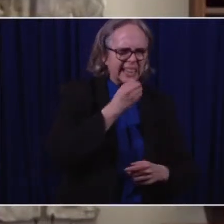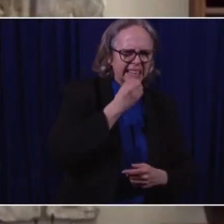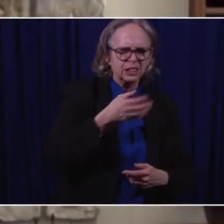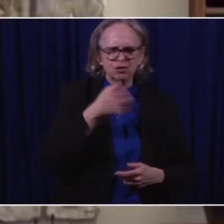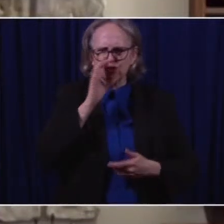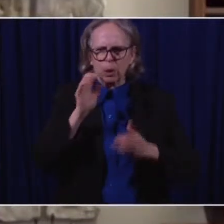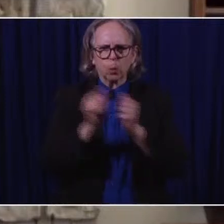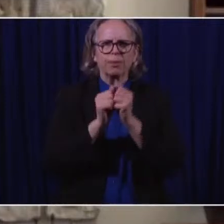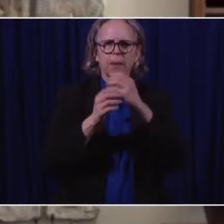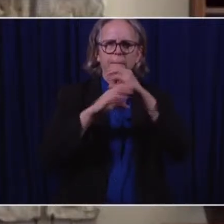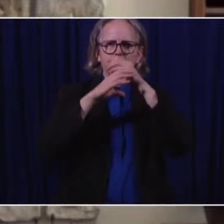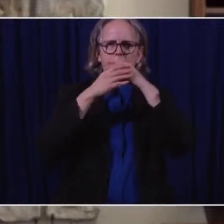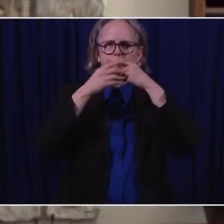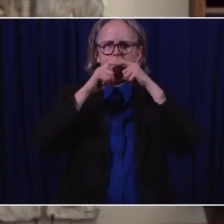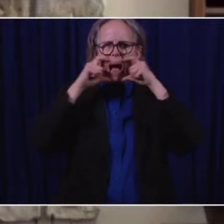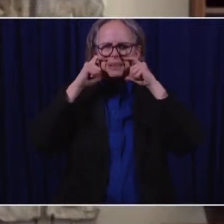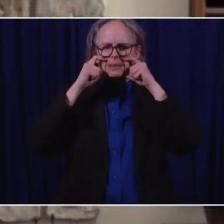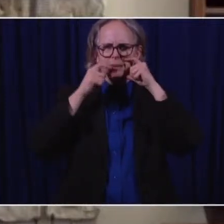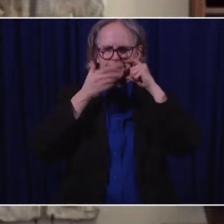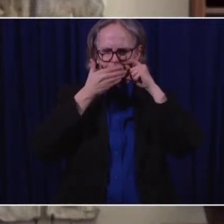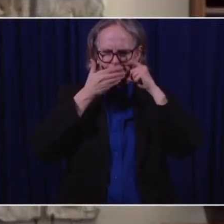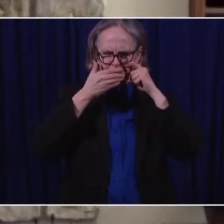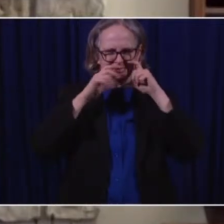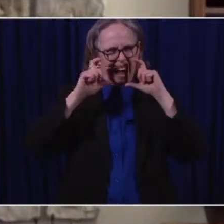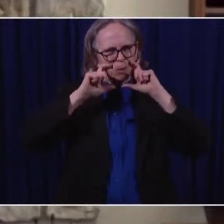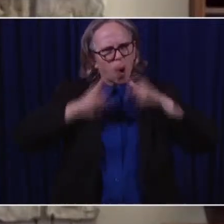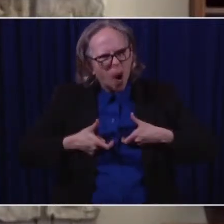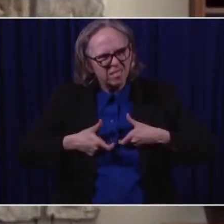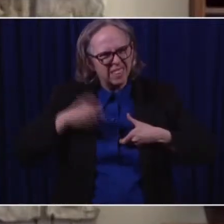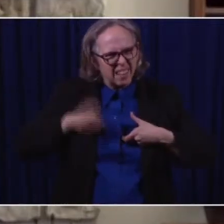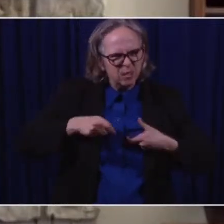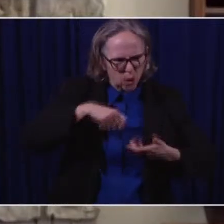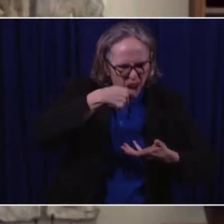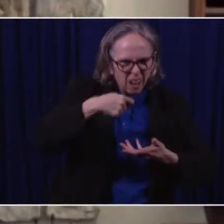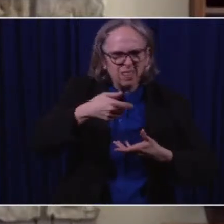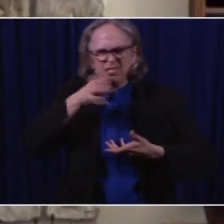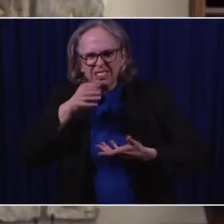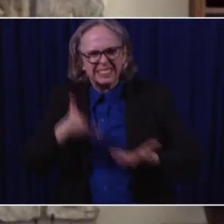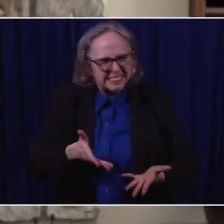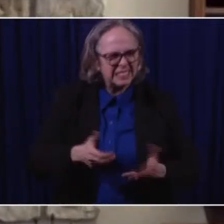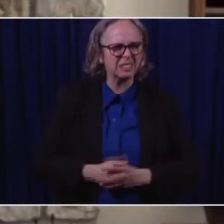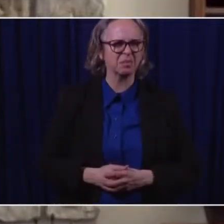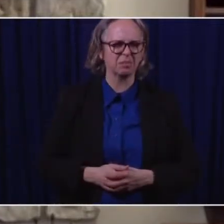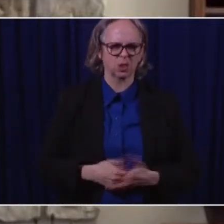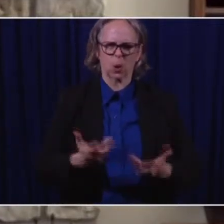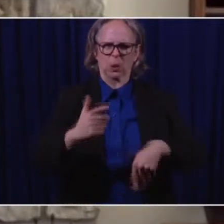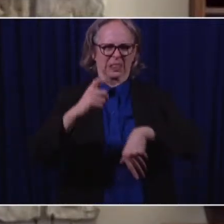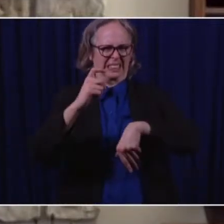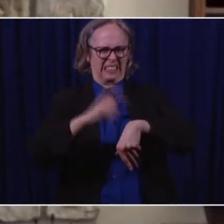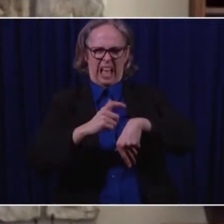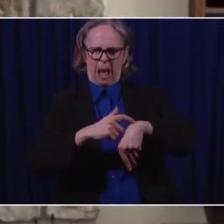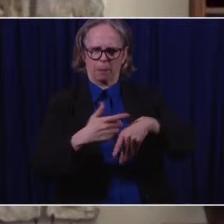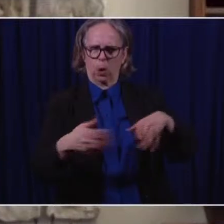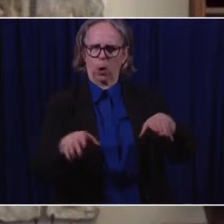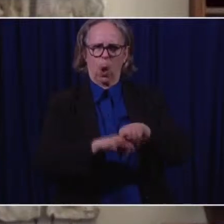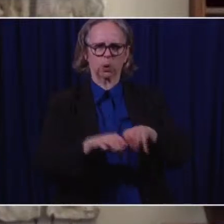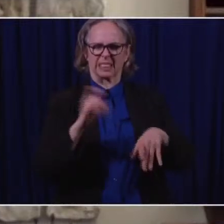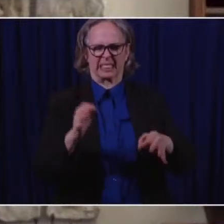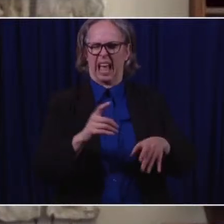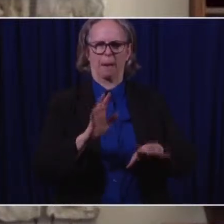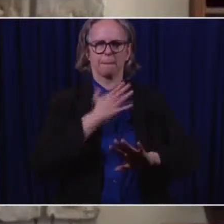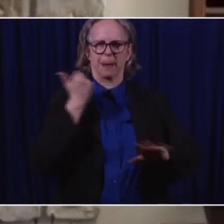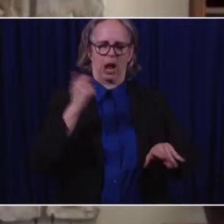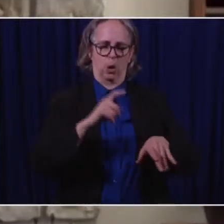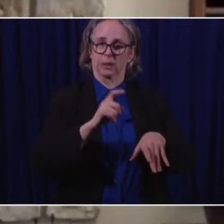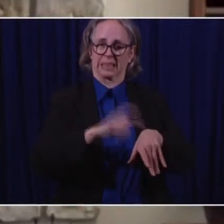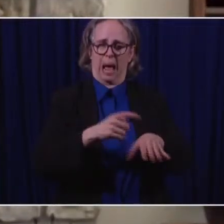People are there. It reduces a period of time at night when people, and we don't have a curfew now, but if we